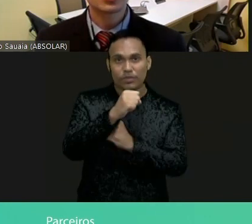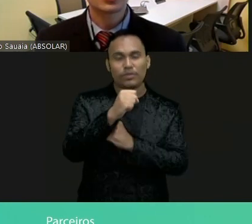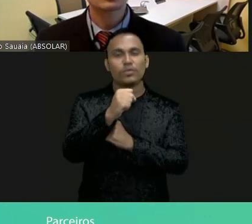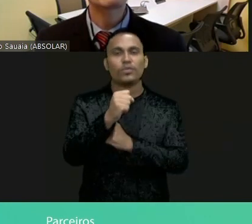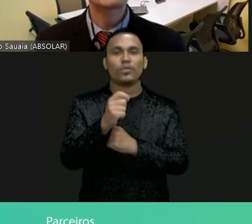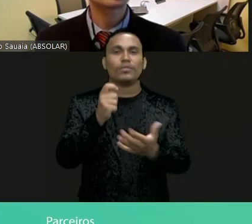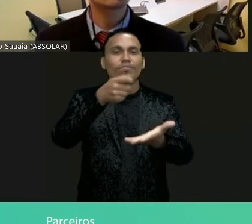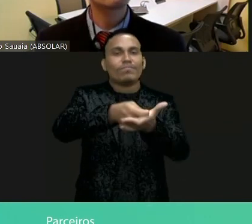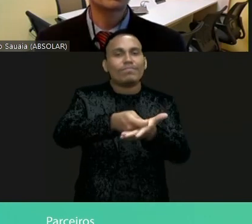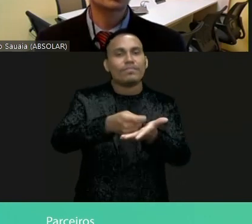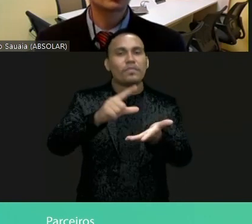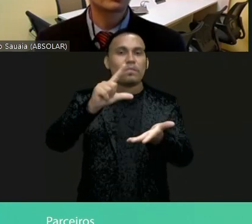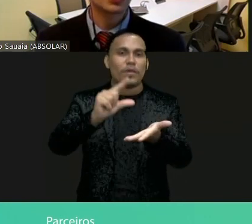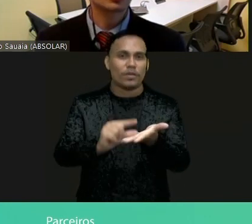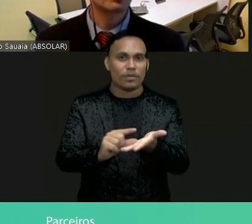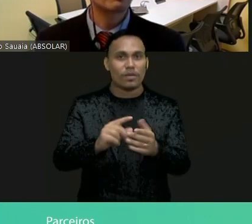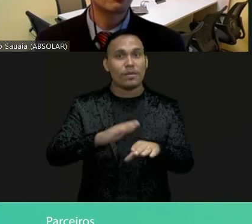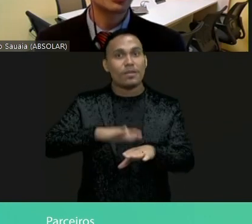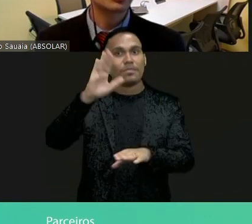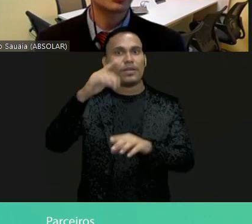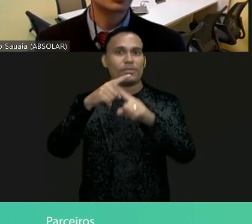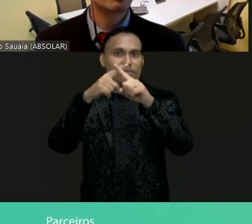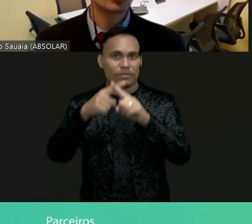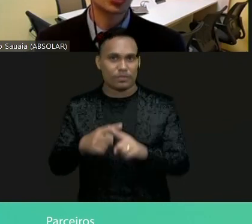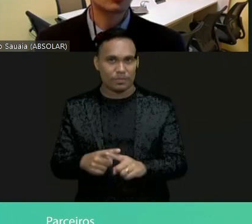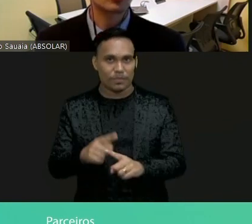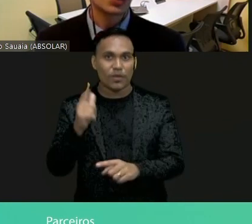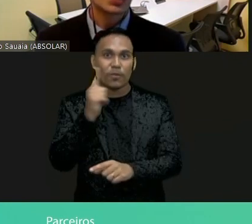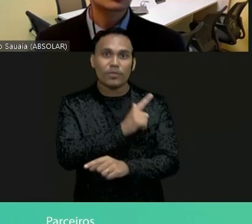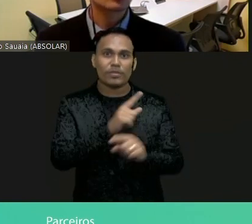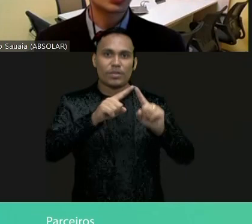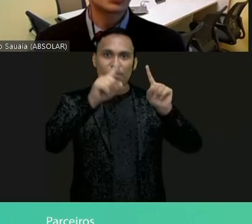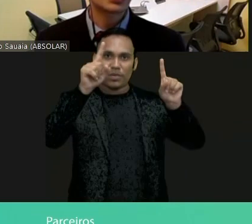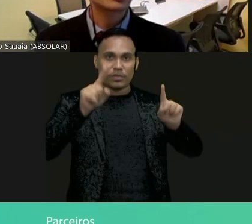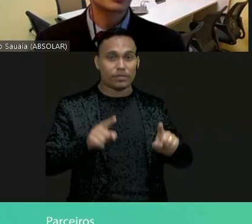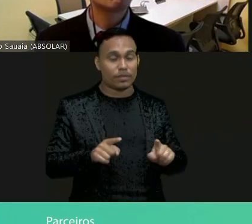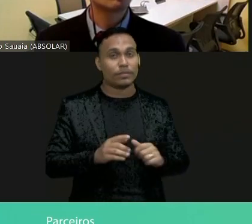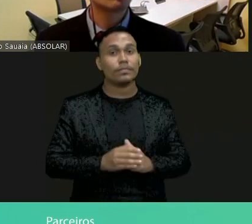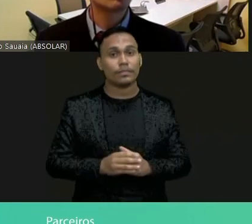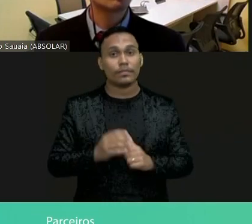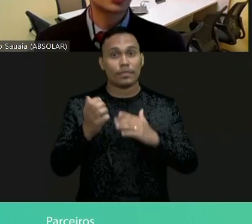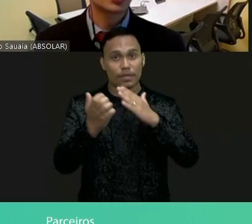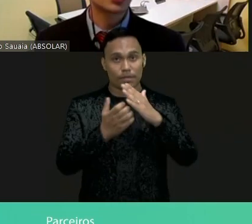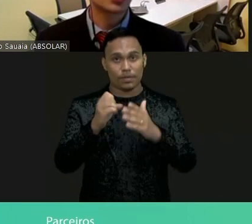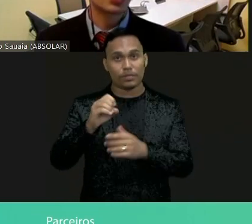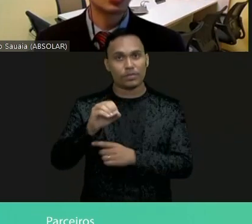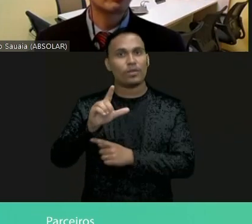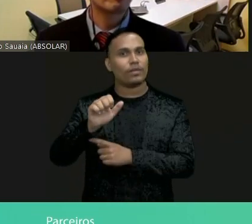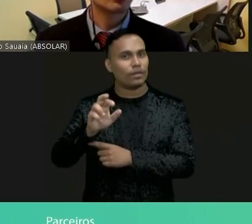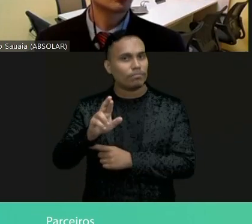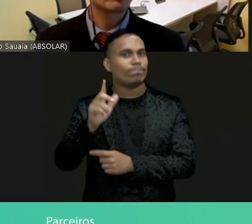and lower costs and better competitiveness.